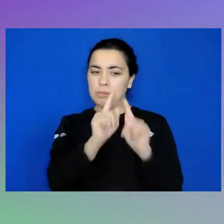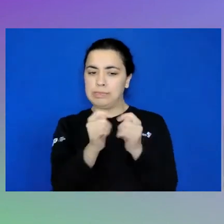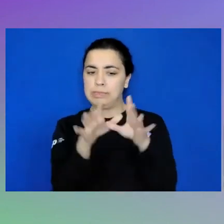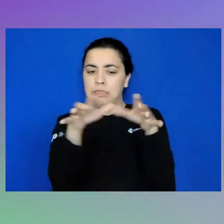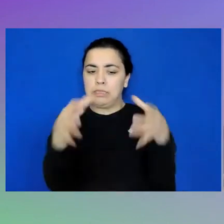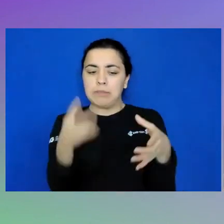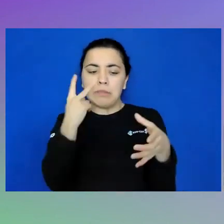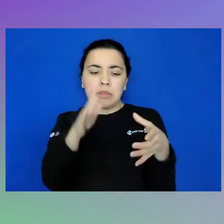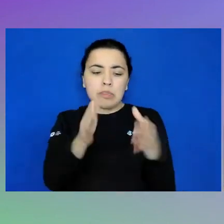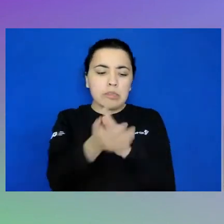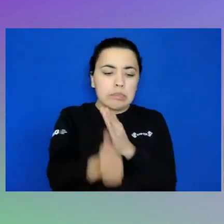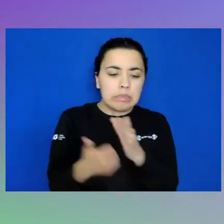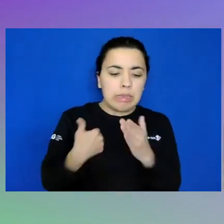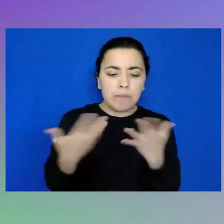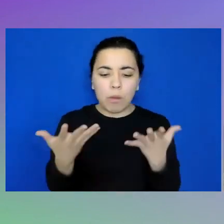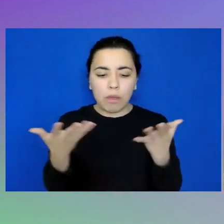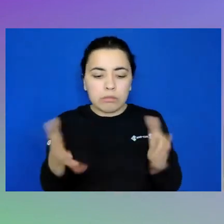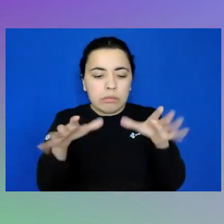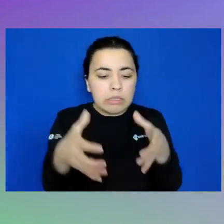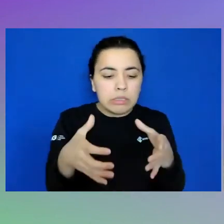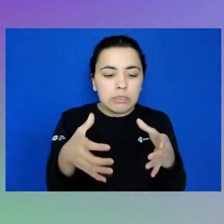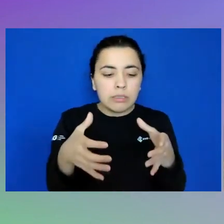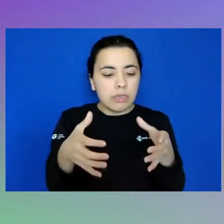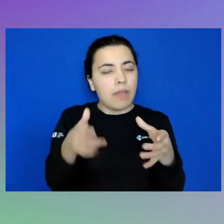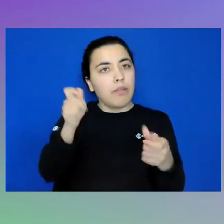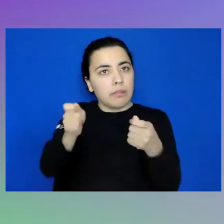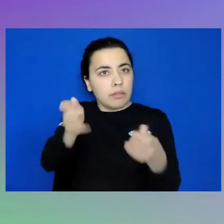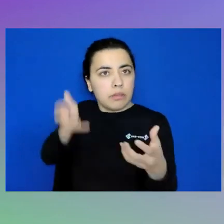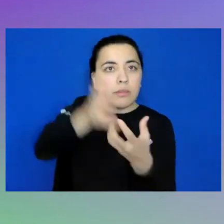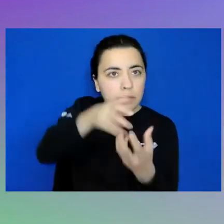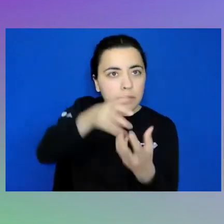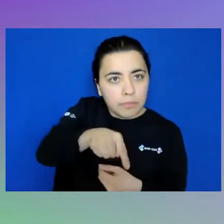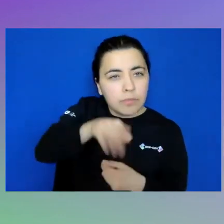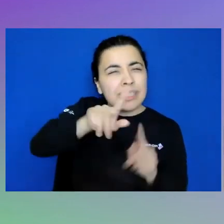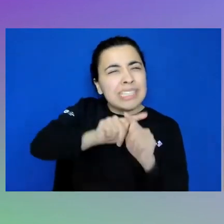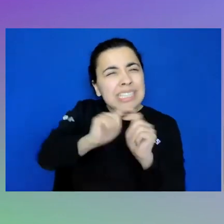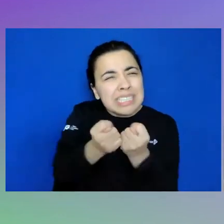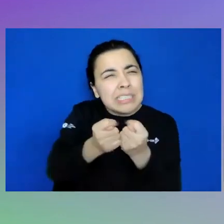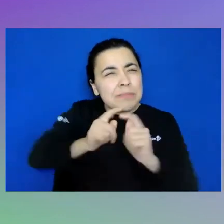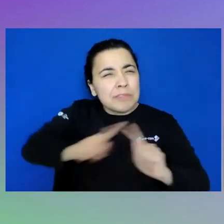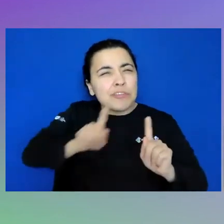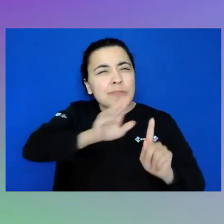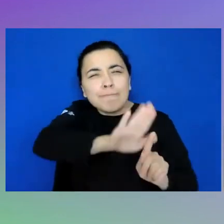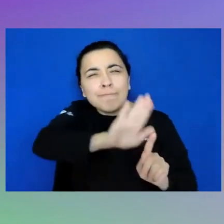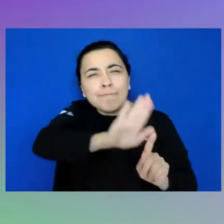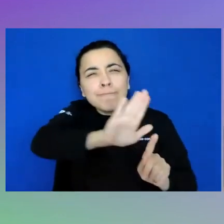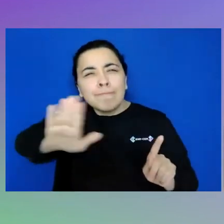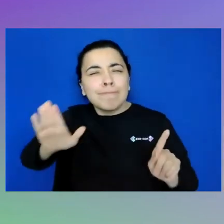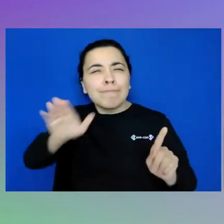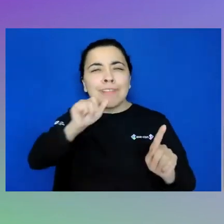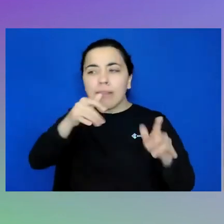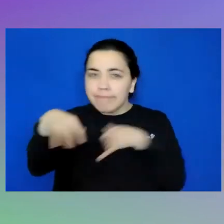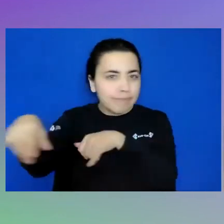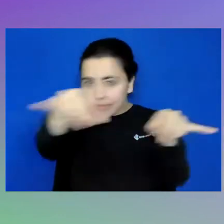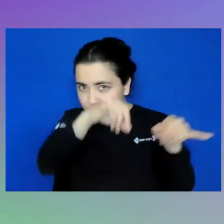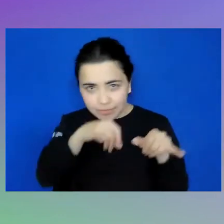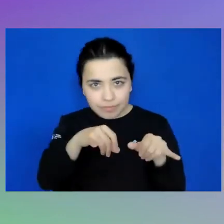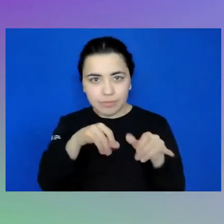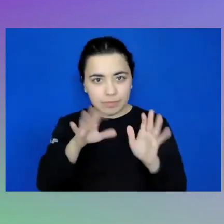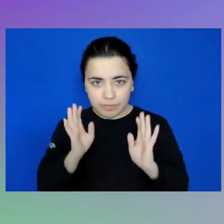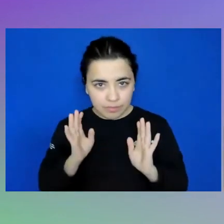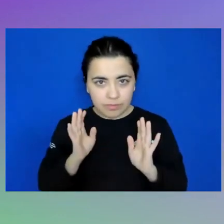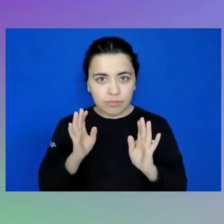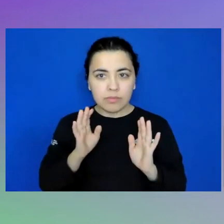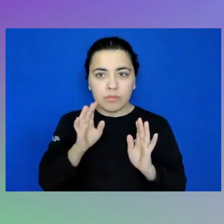And it's going to be different for every team. So I want you to keep that in mind. There's no one size fits all. There's no one